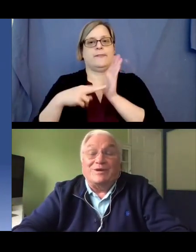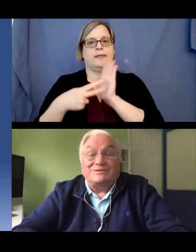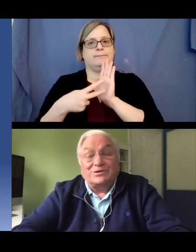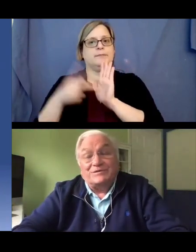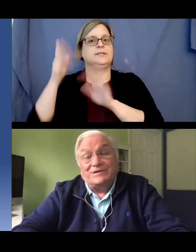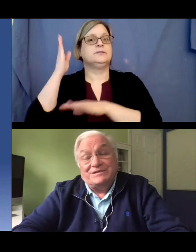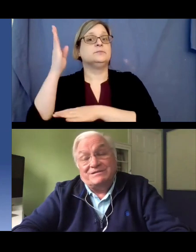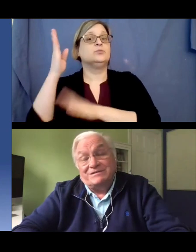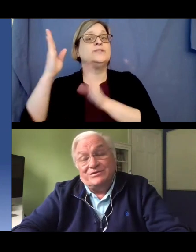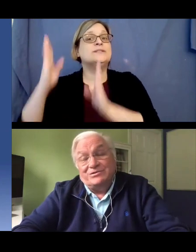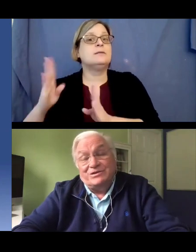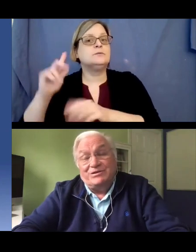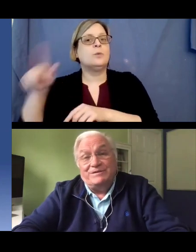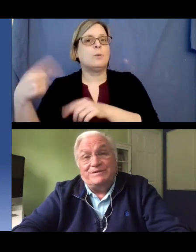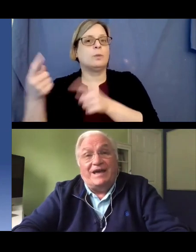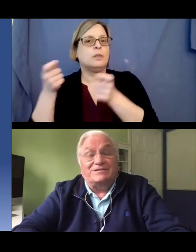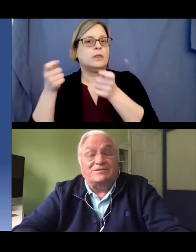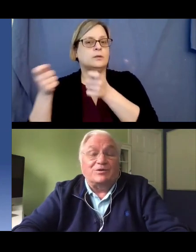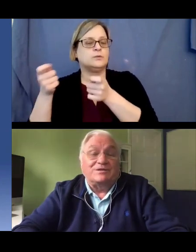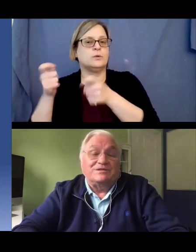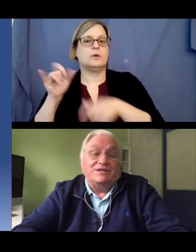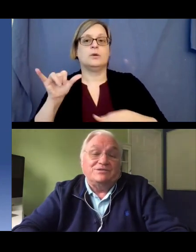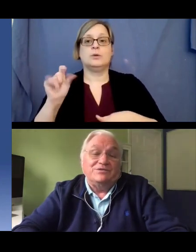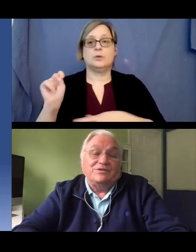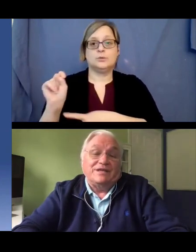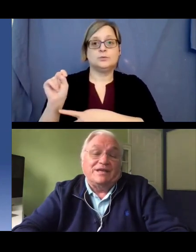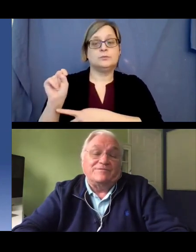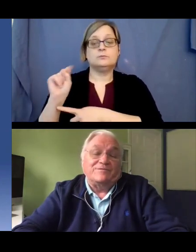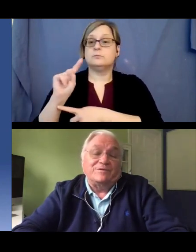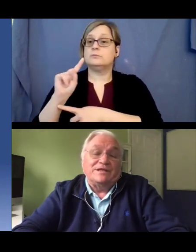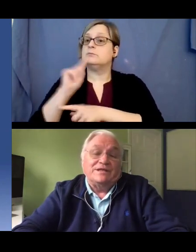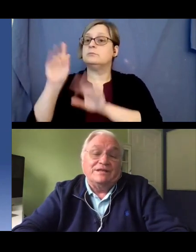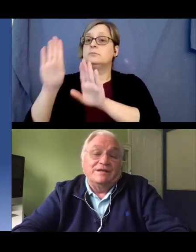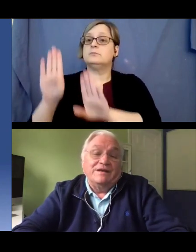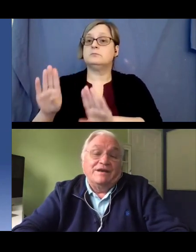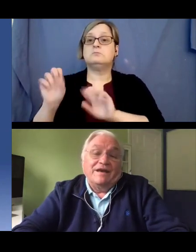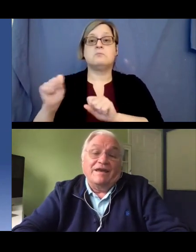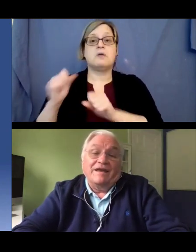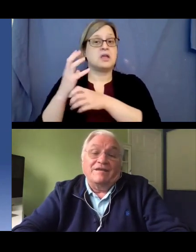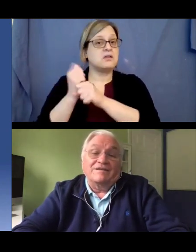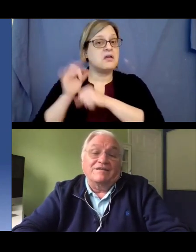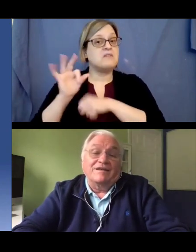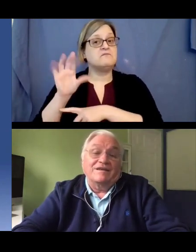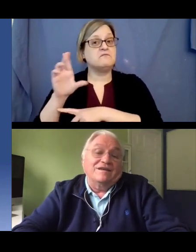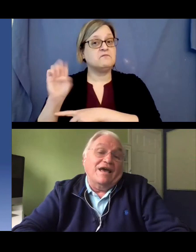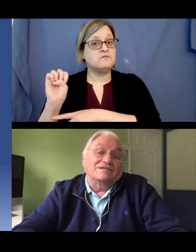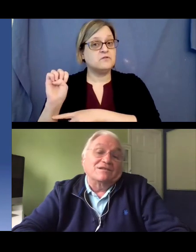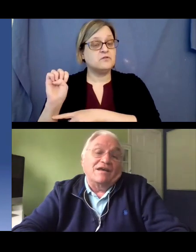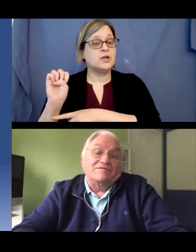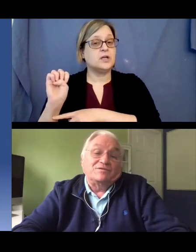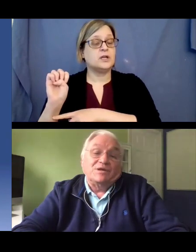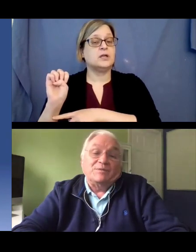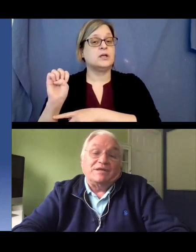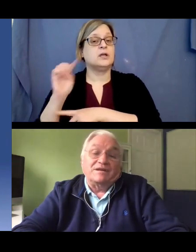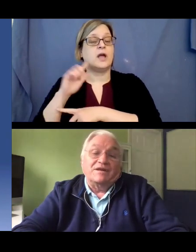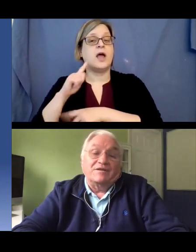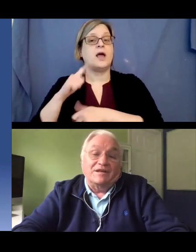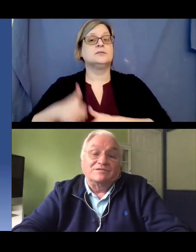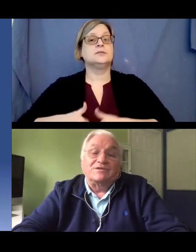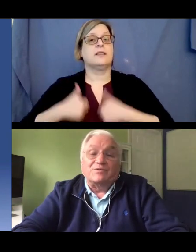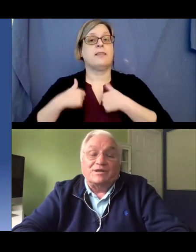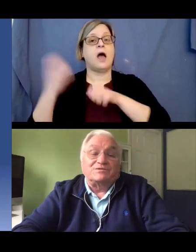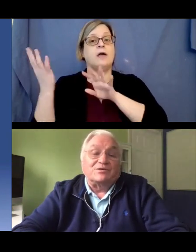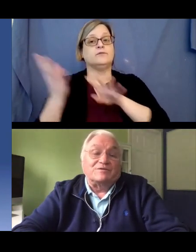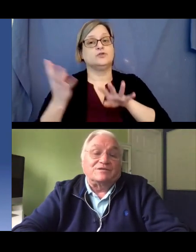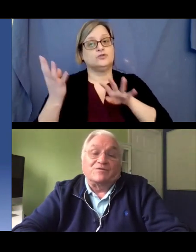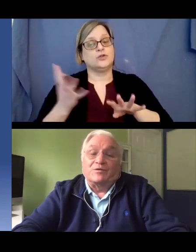a great service. Usually as an organization you can get it free, and it has live streaming. It is